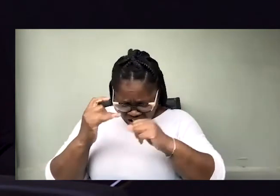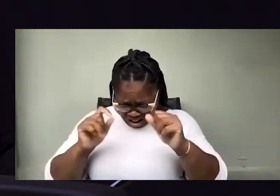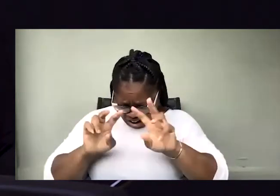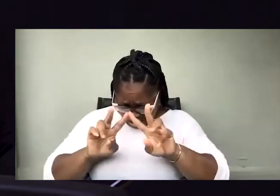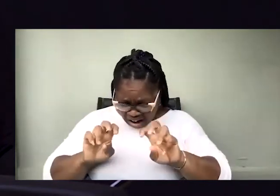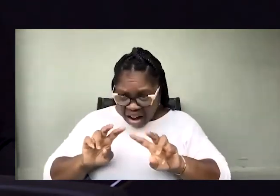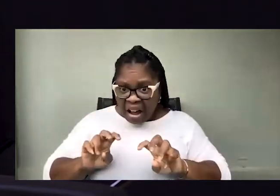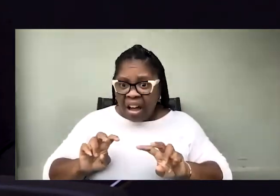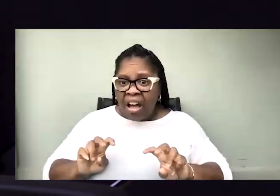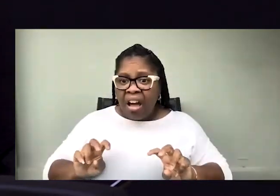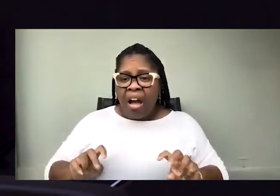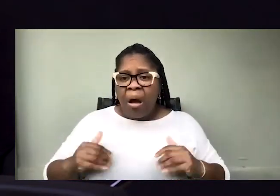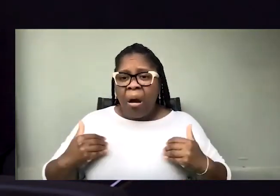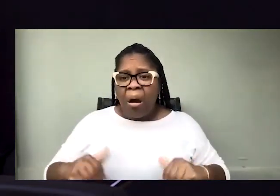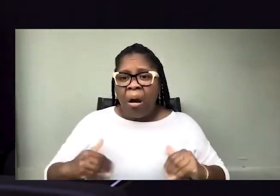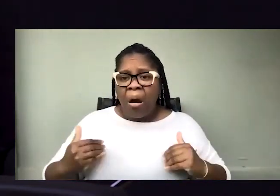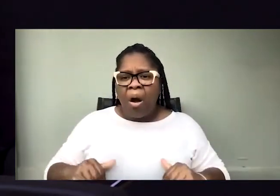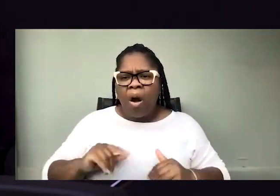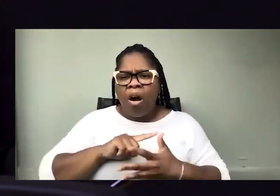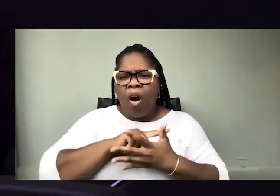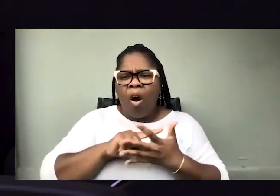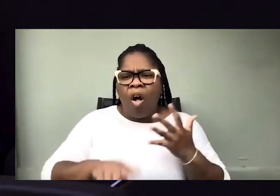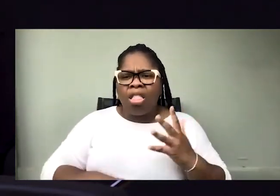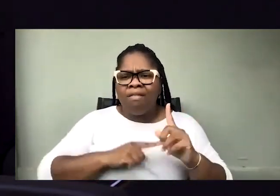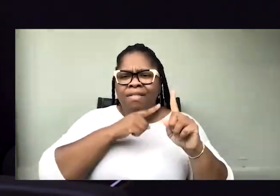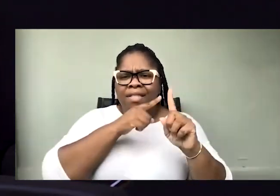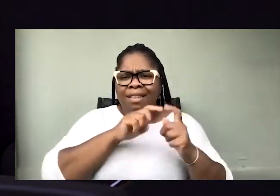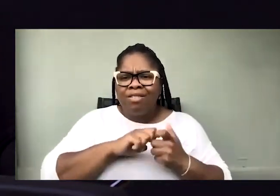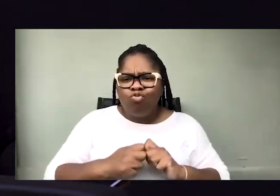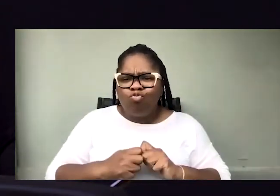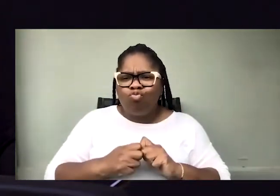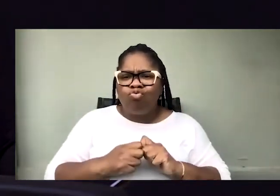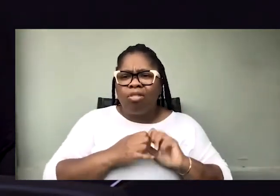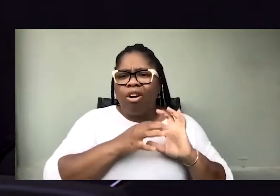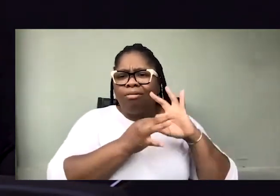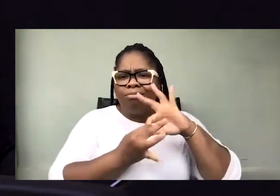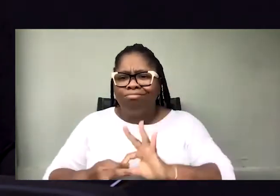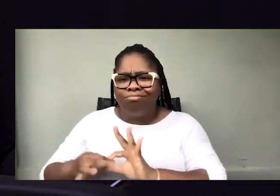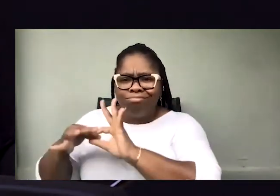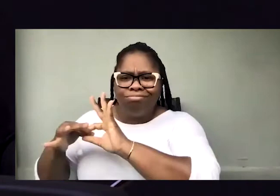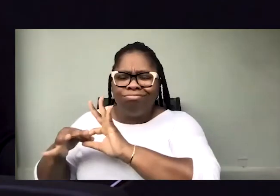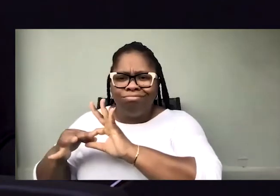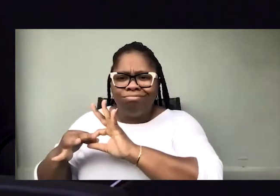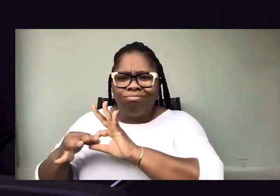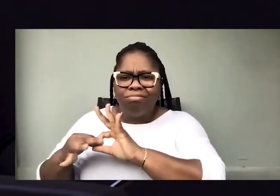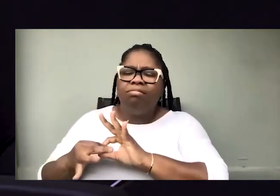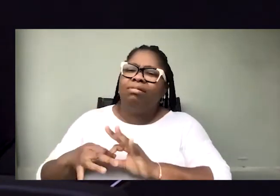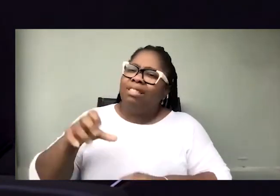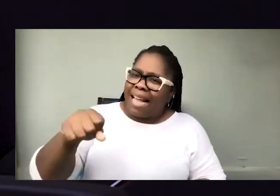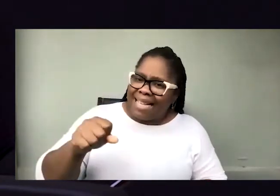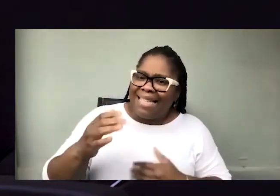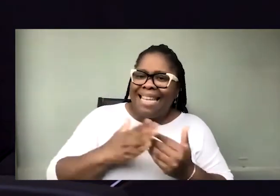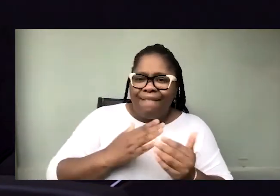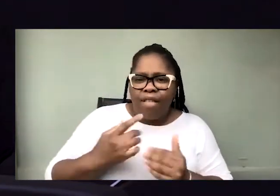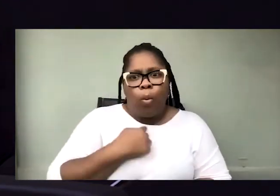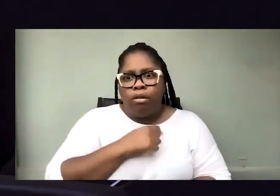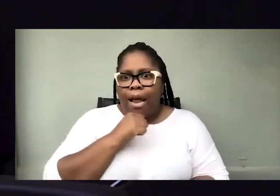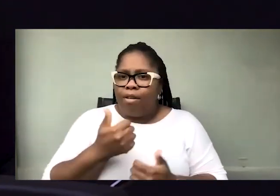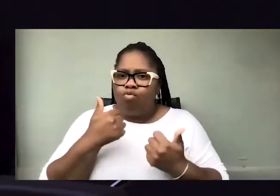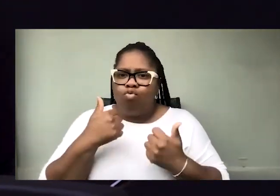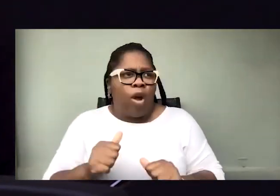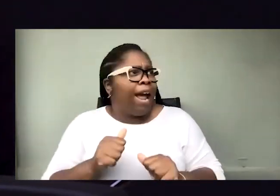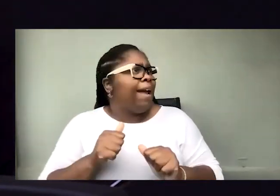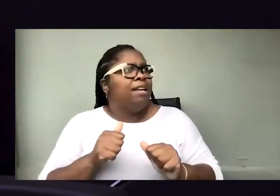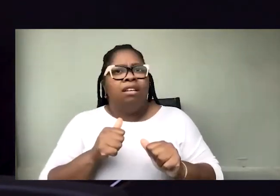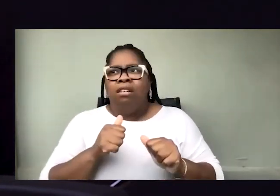issues are they're connected, they're interrelated. And we need to make sure that though we're not trying to boil the ocean, that things